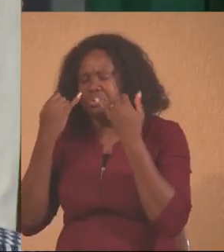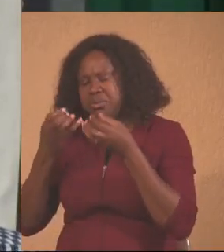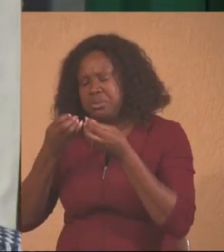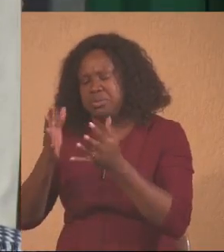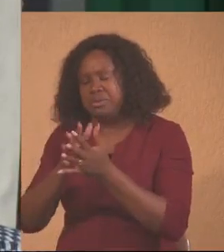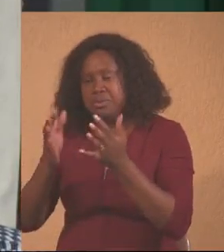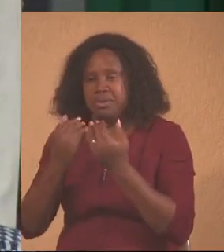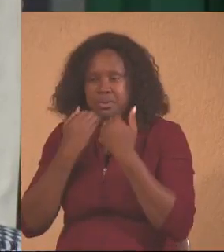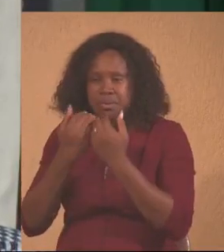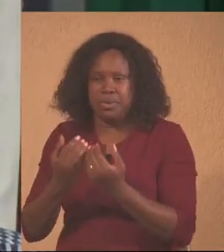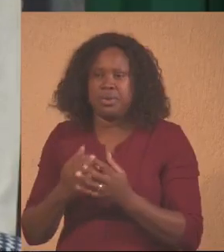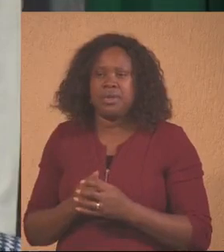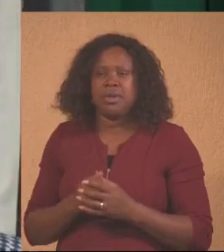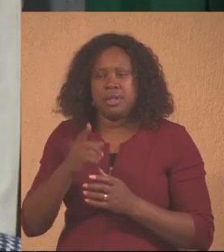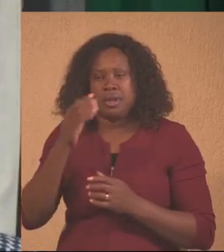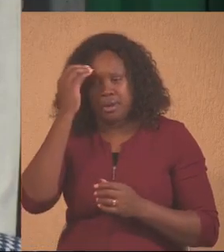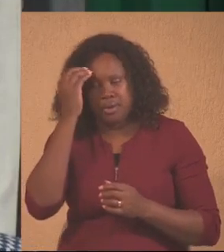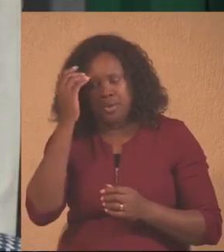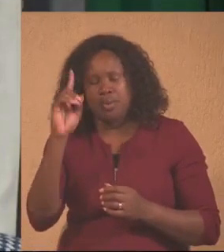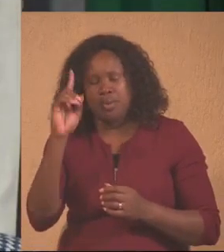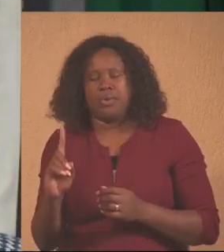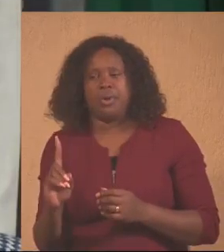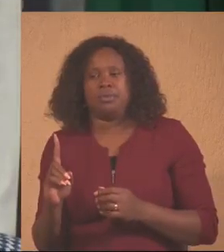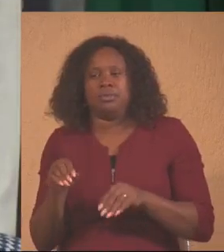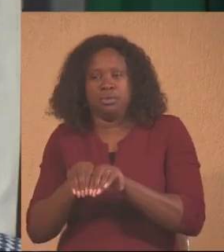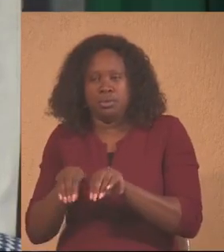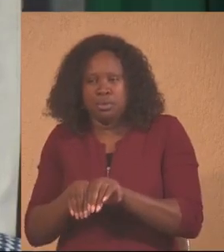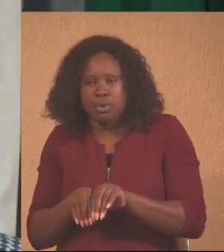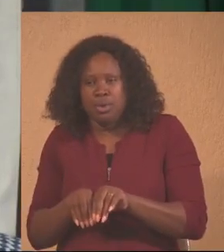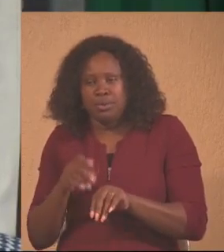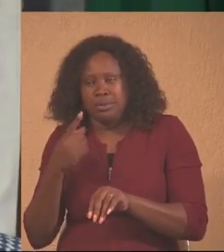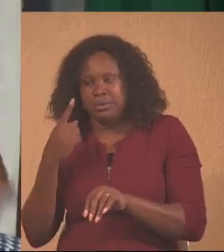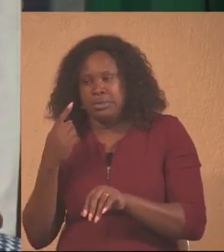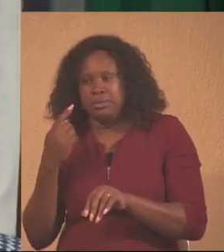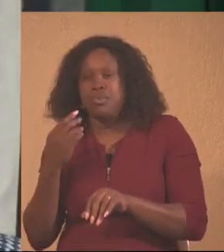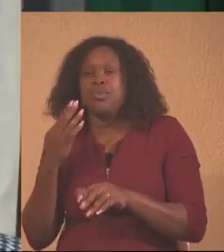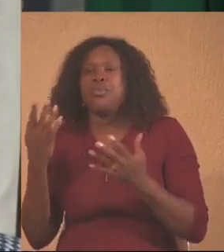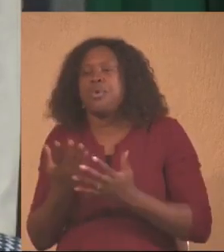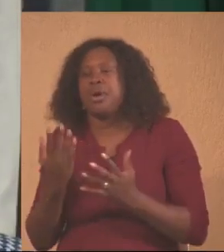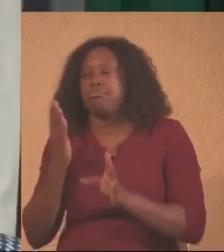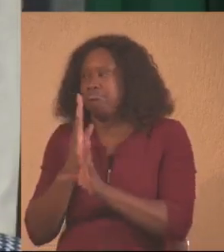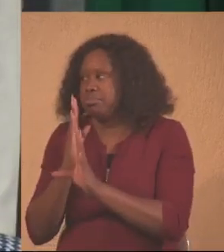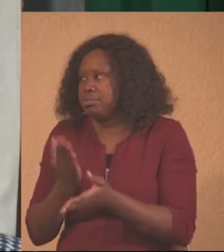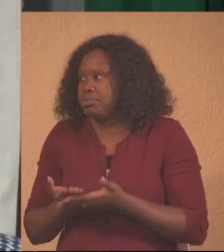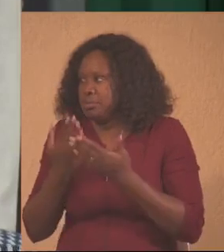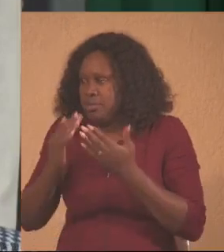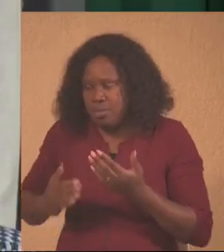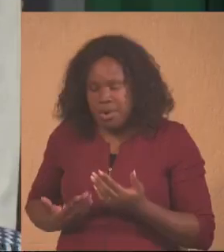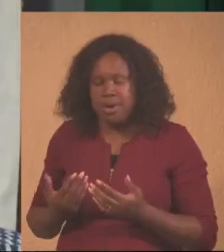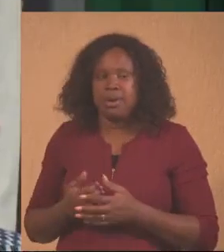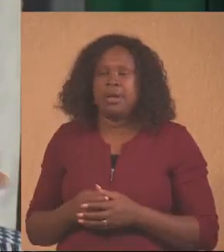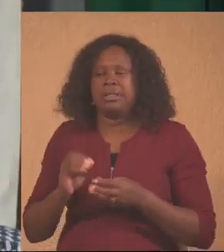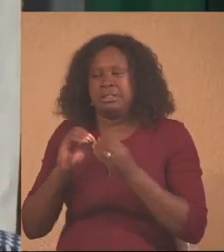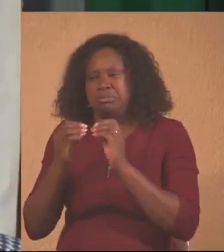key, so that they will know what to expect, what to look out for, and where to go for assistance, and numbers are available. We have